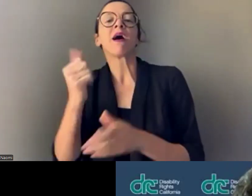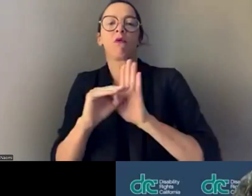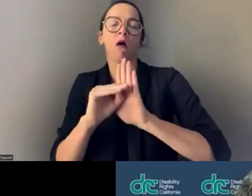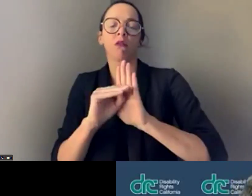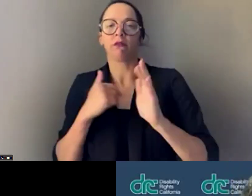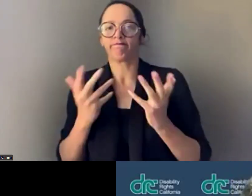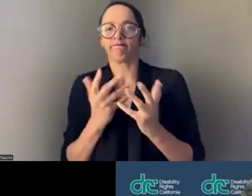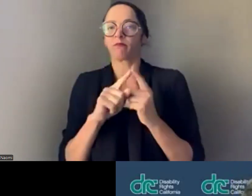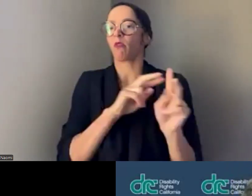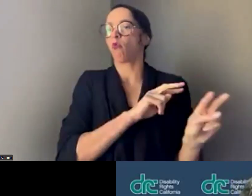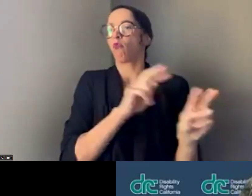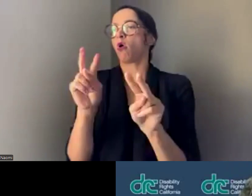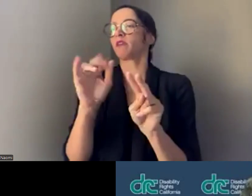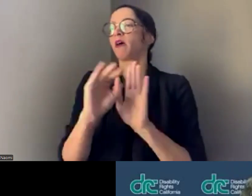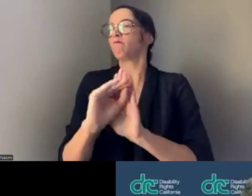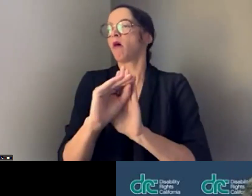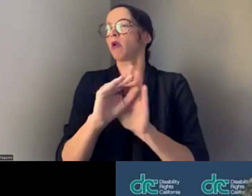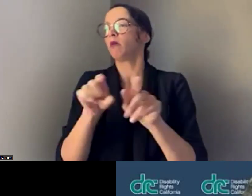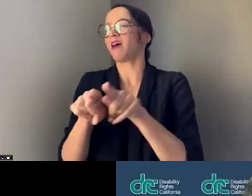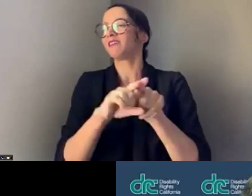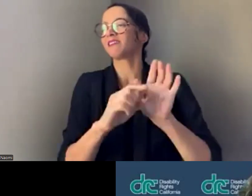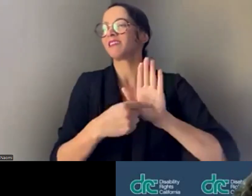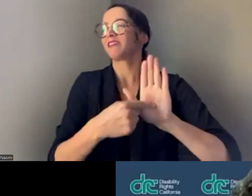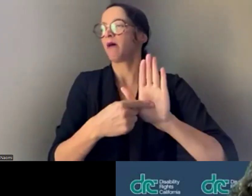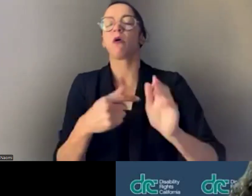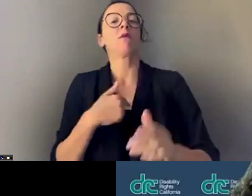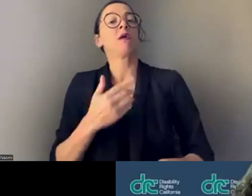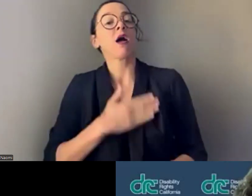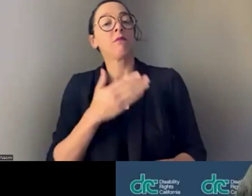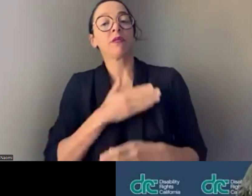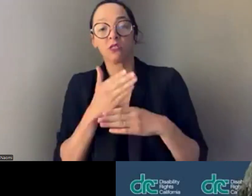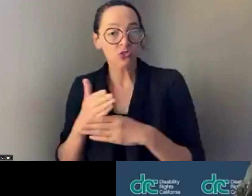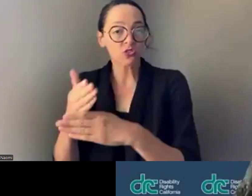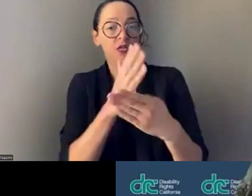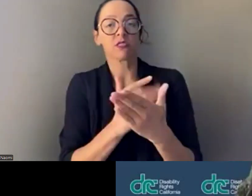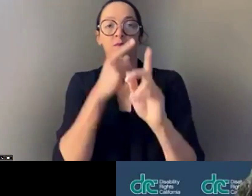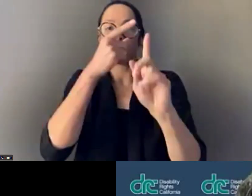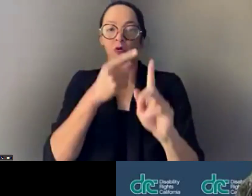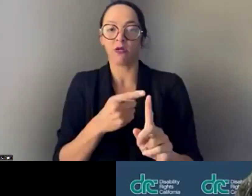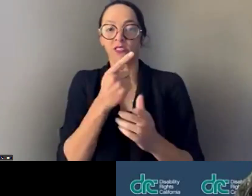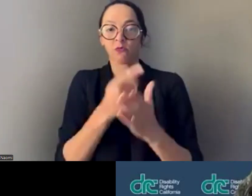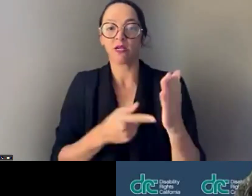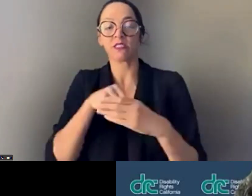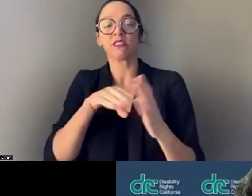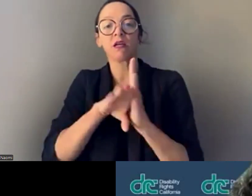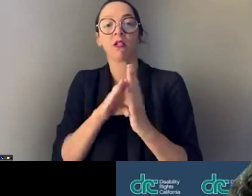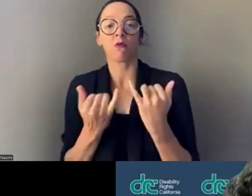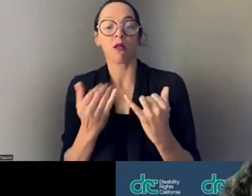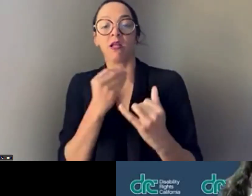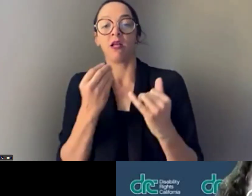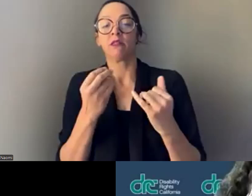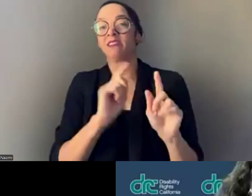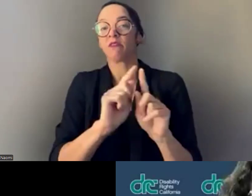example, and I'm happy to share some links to what's in development right now and opportunities to weigh in on the